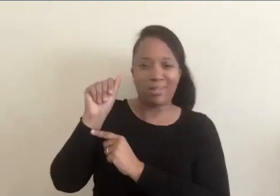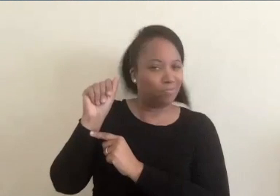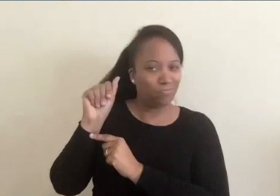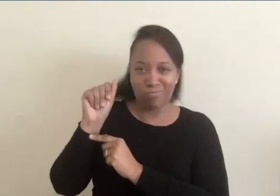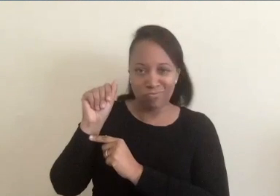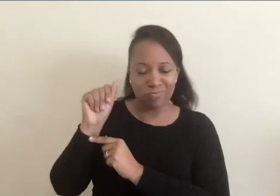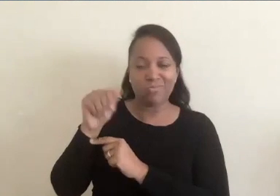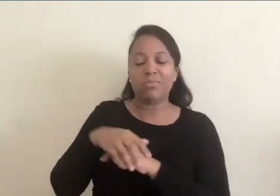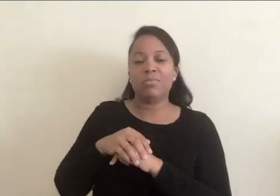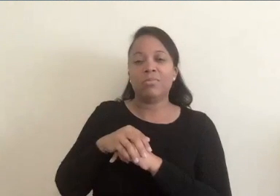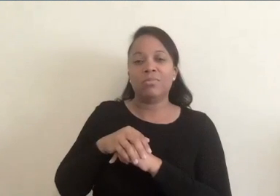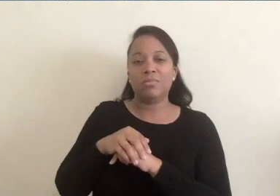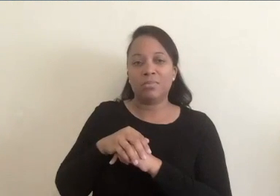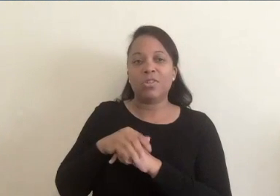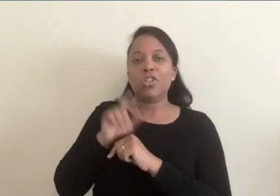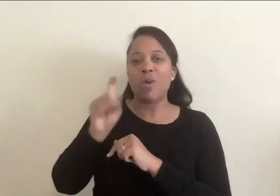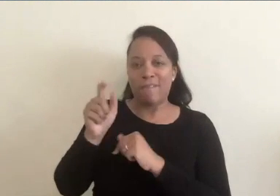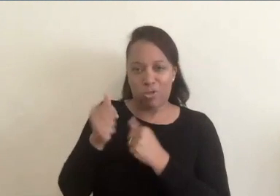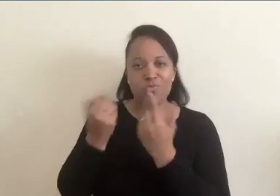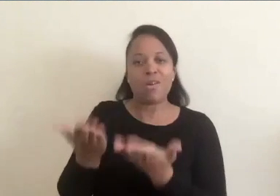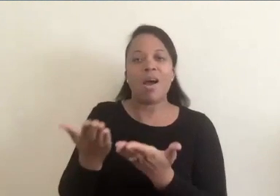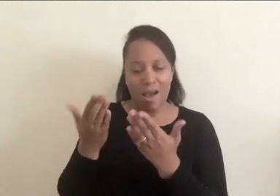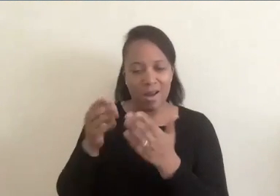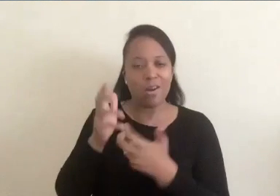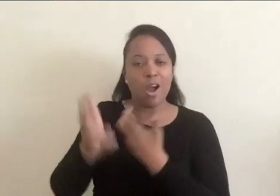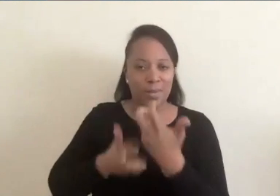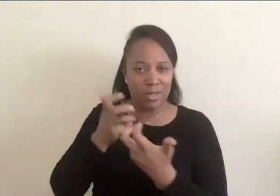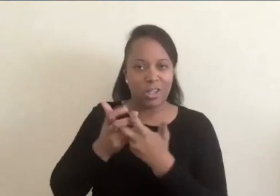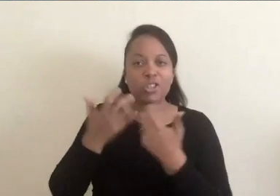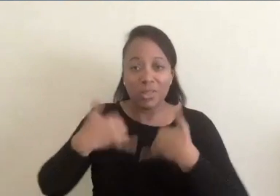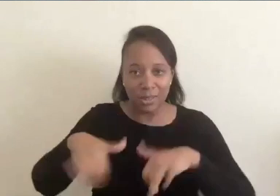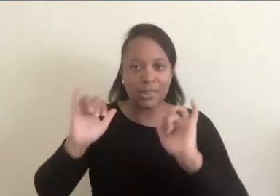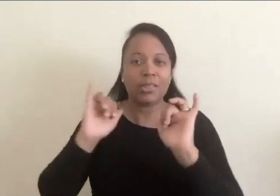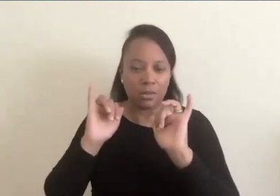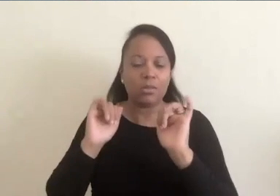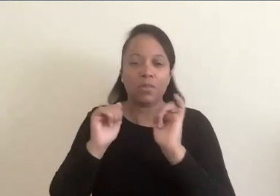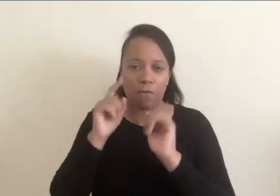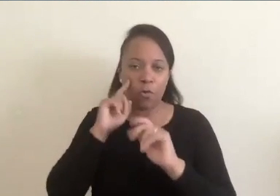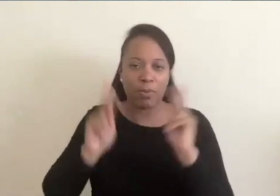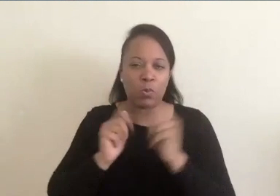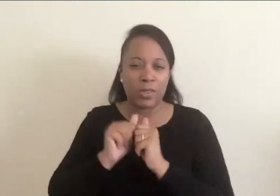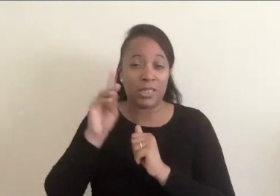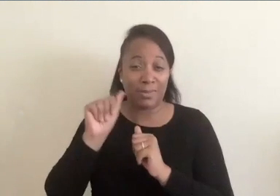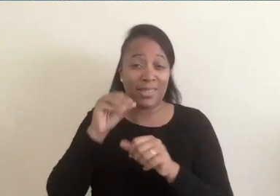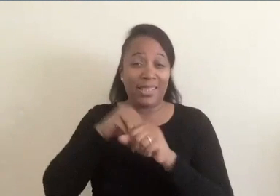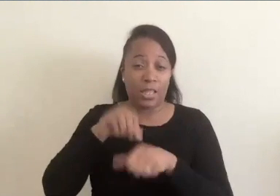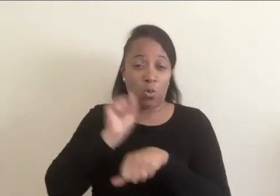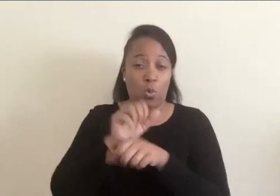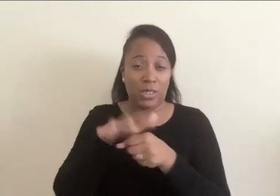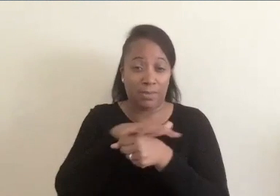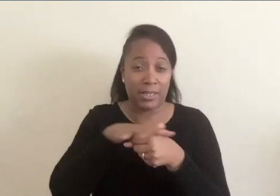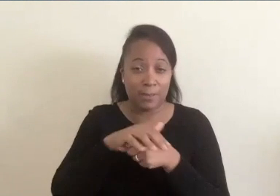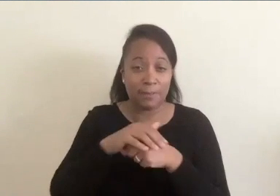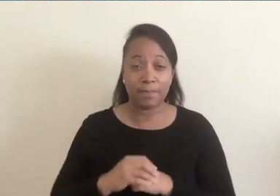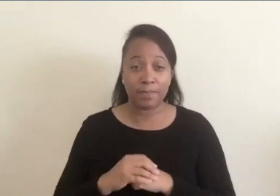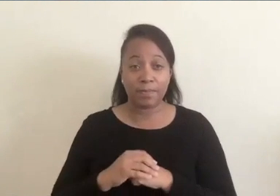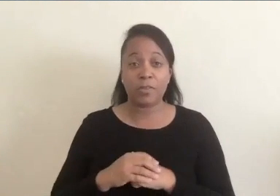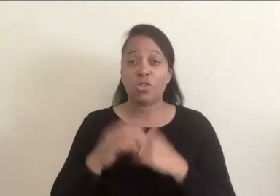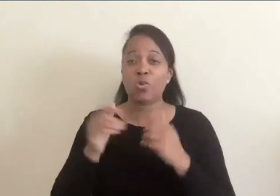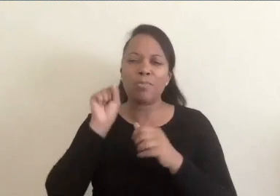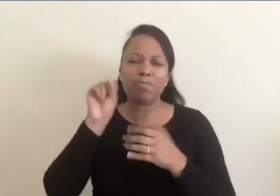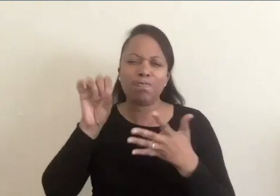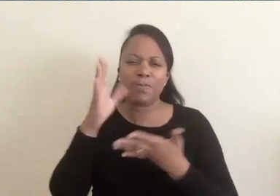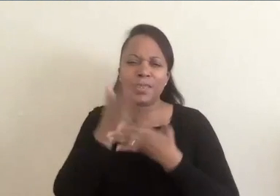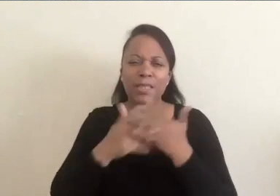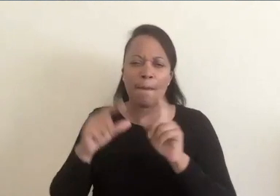restrictions and the requirements of providing accommodations to people with disabilities in the workplace. So here we go with some